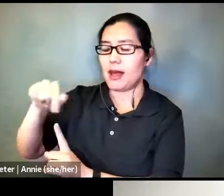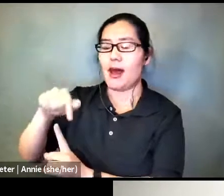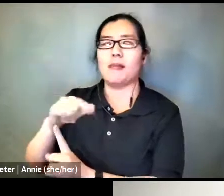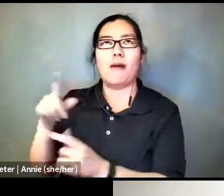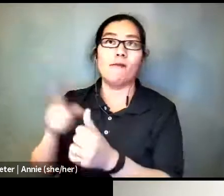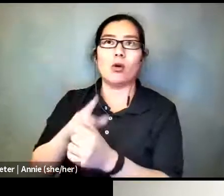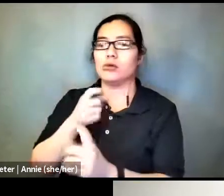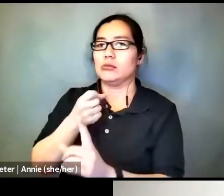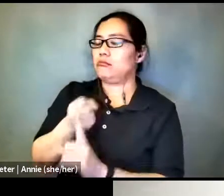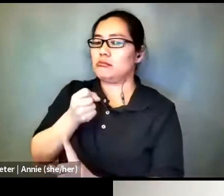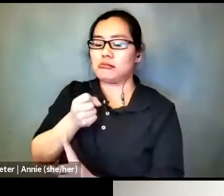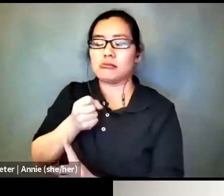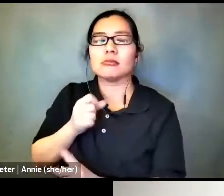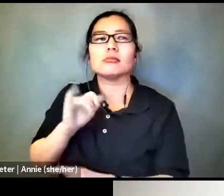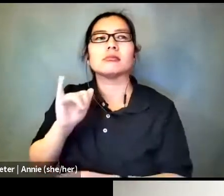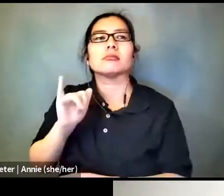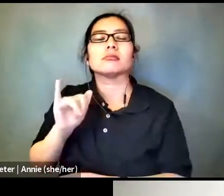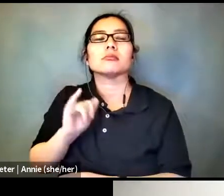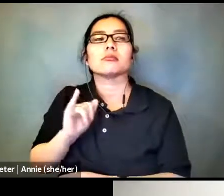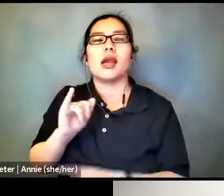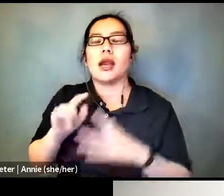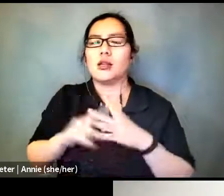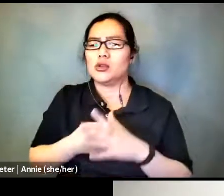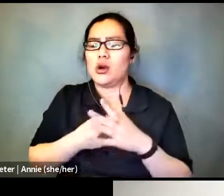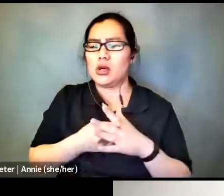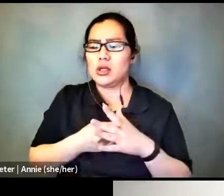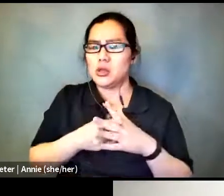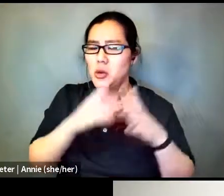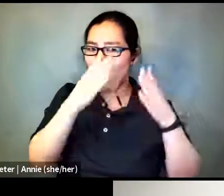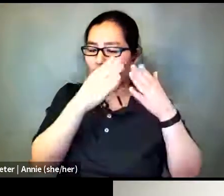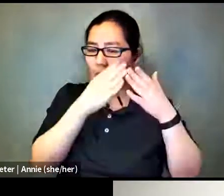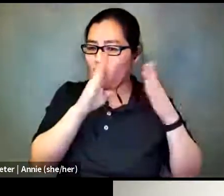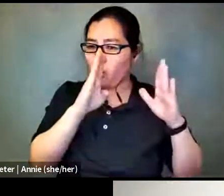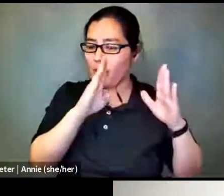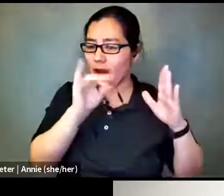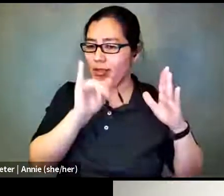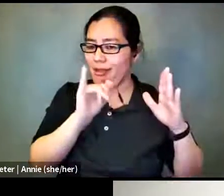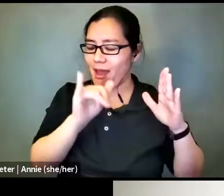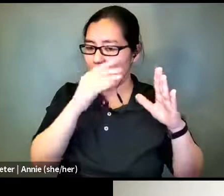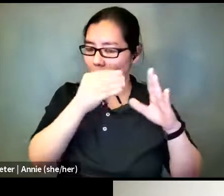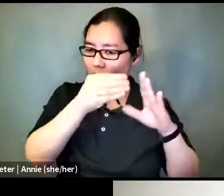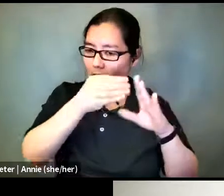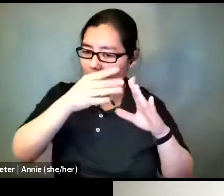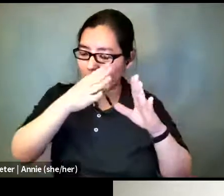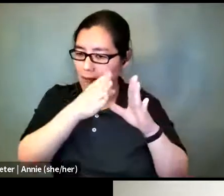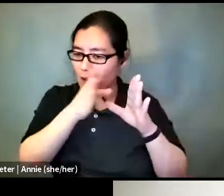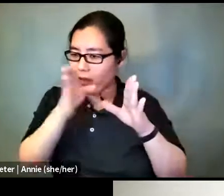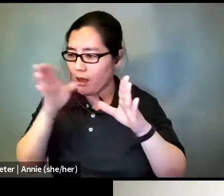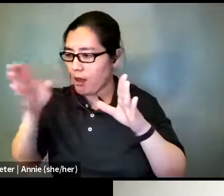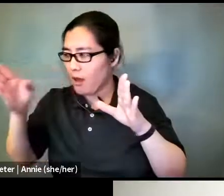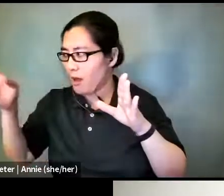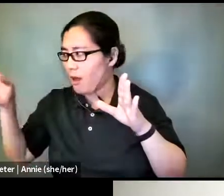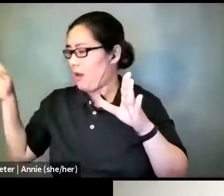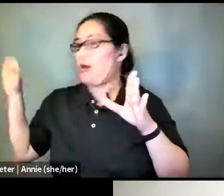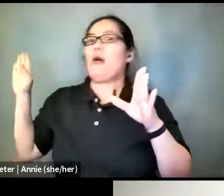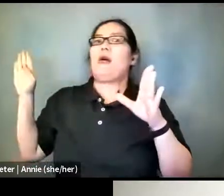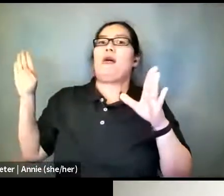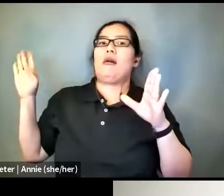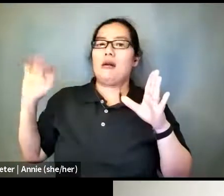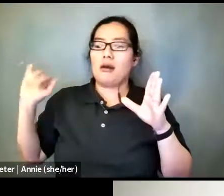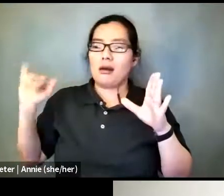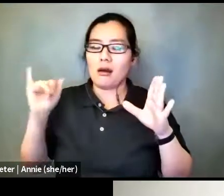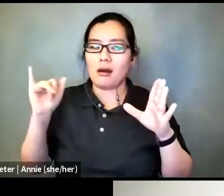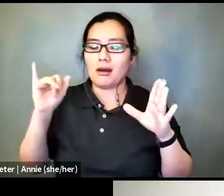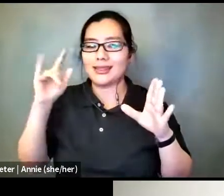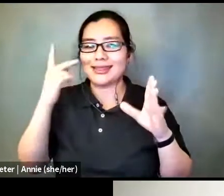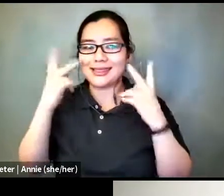those doors opened in my brain and kind of knowledge and understanding, I quickly also understood